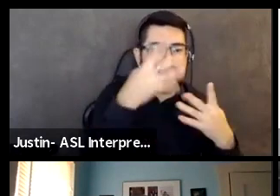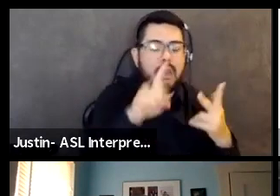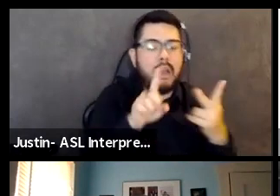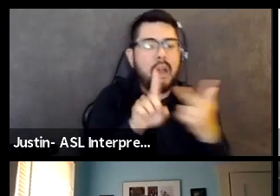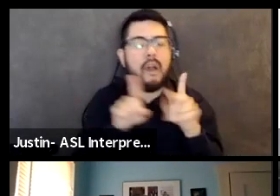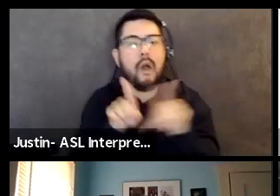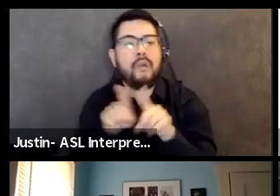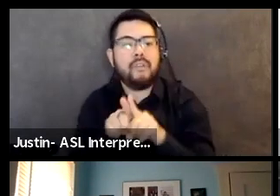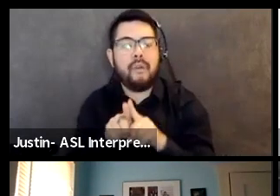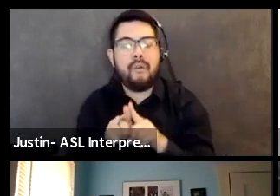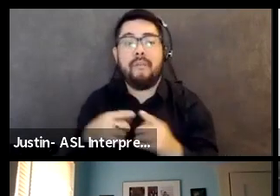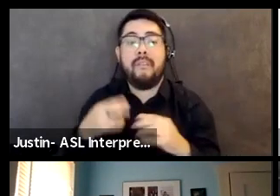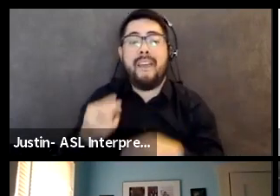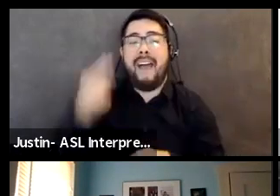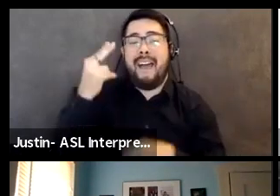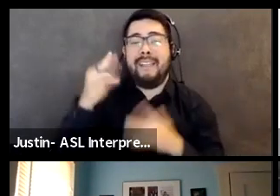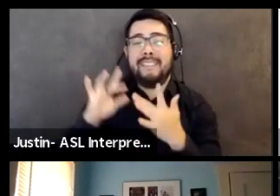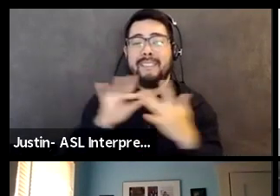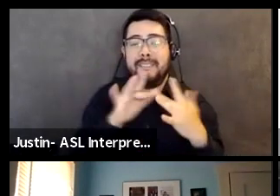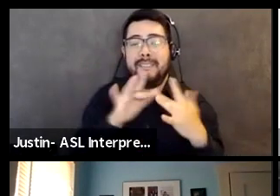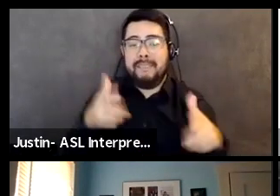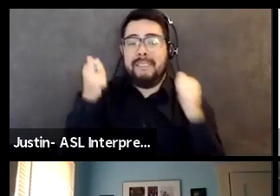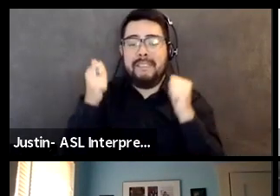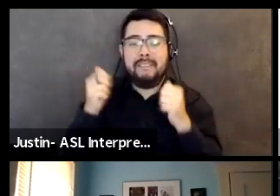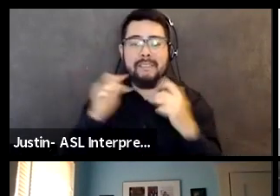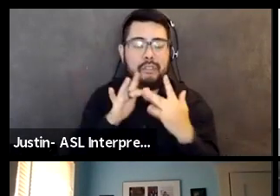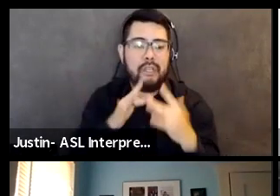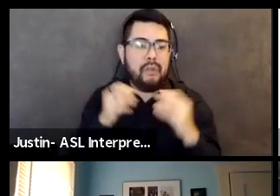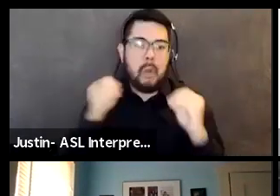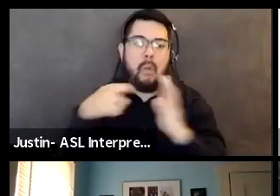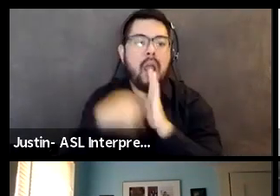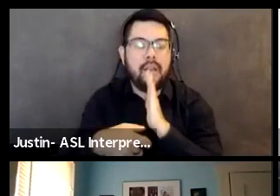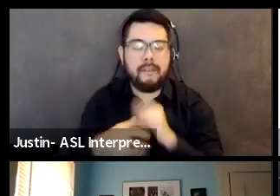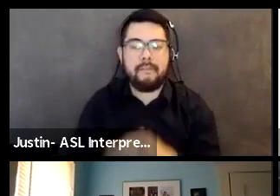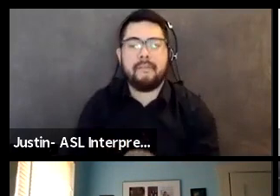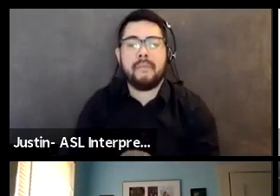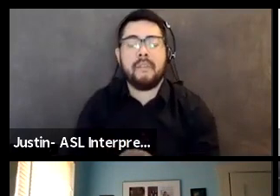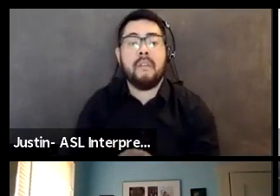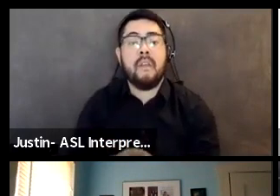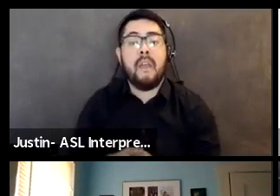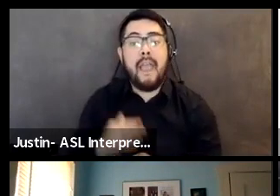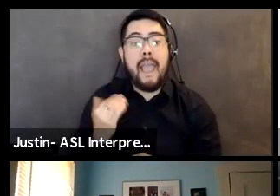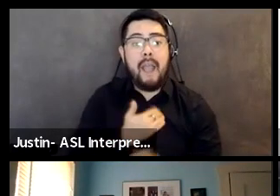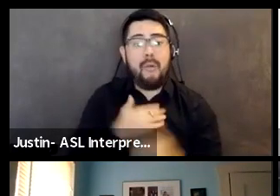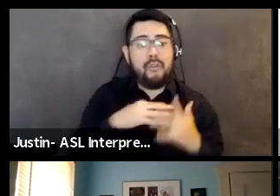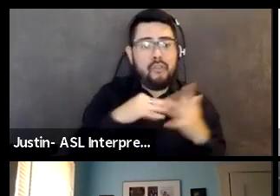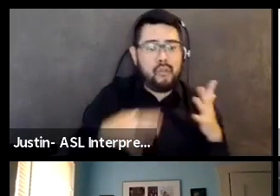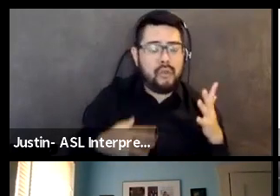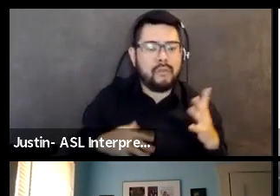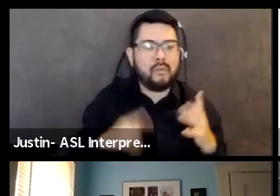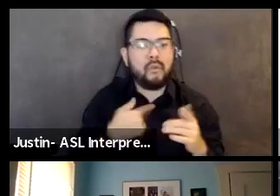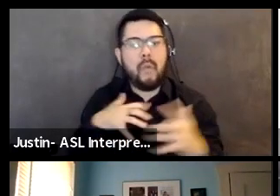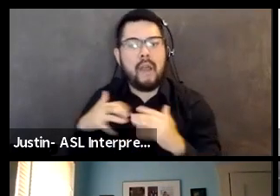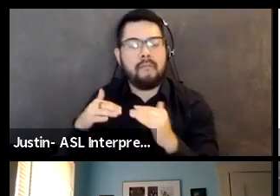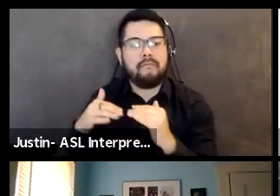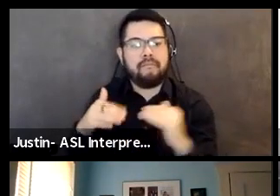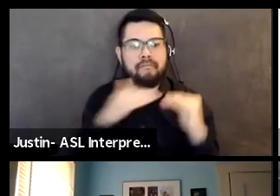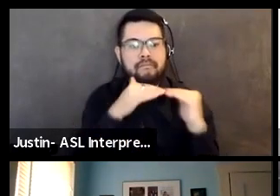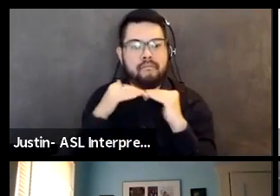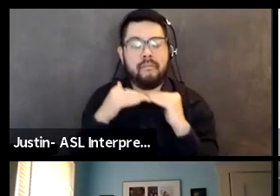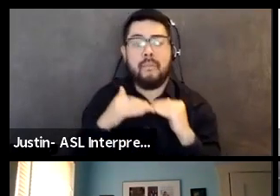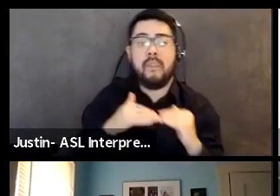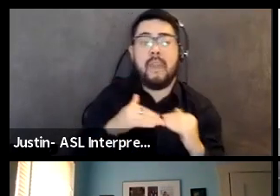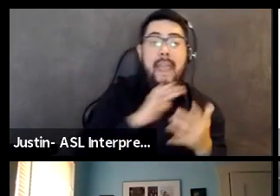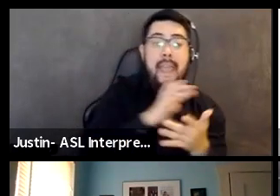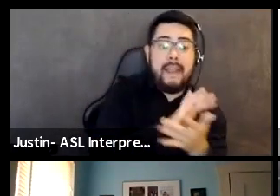cost our goal is to ensure that students receive the same level of academic and social emotional learning support at